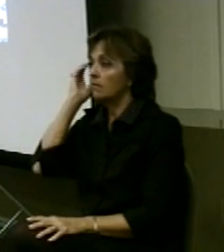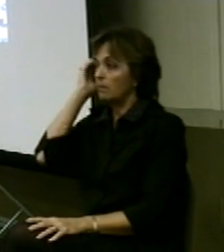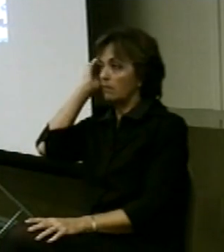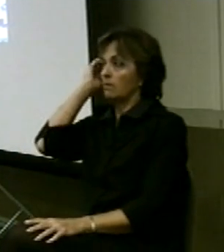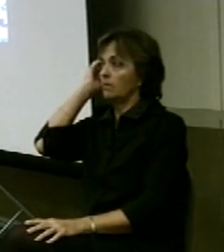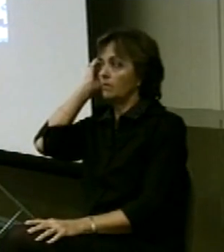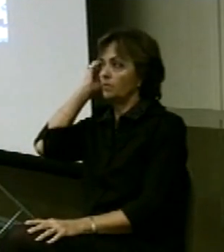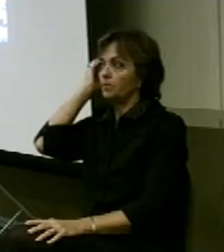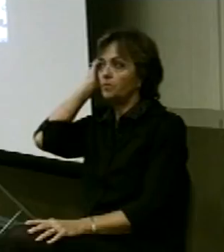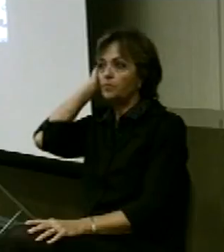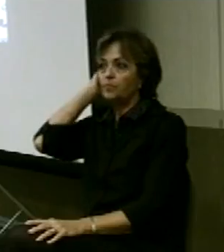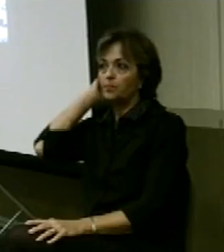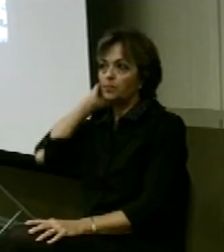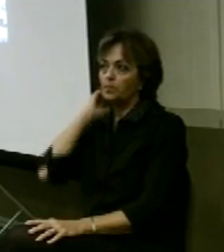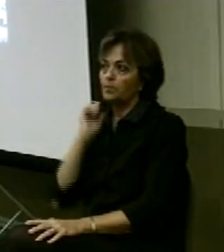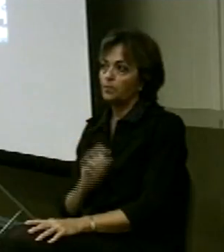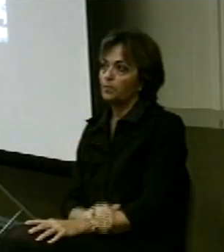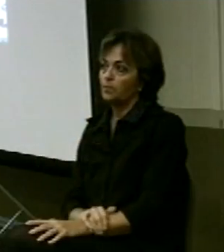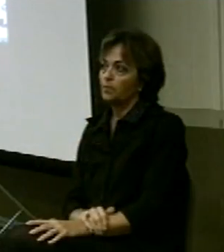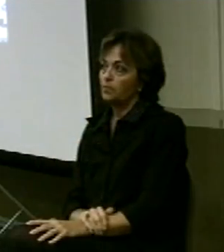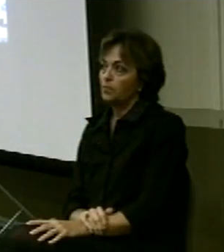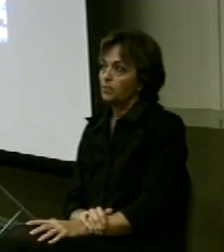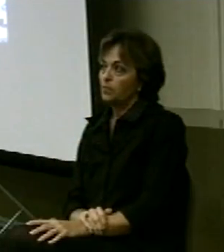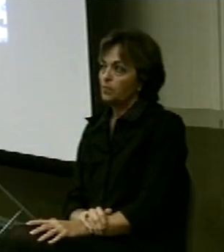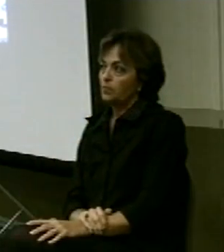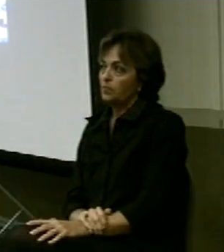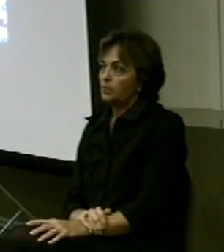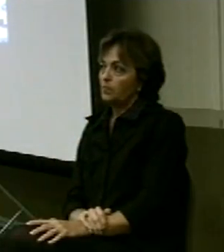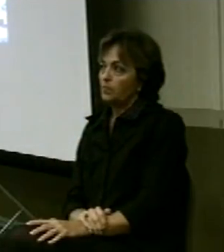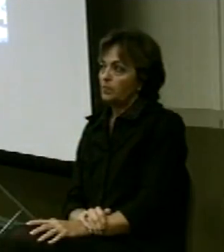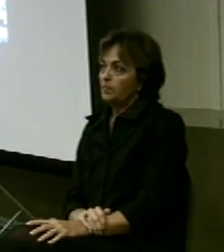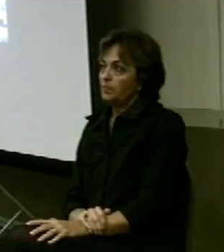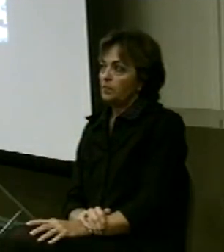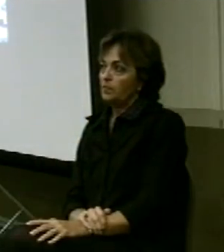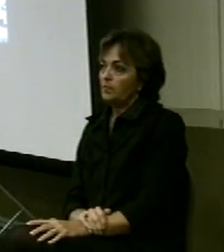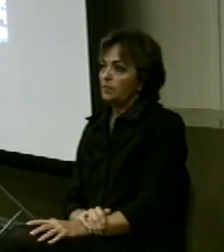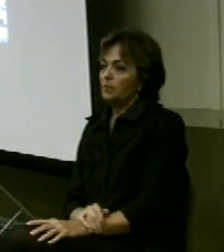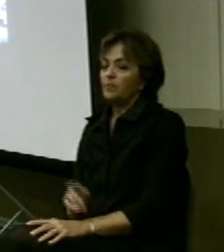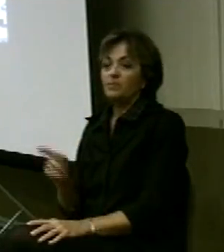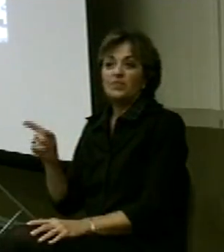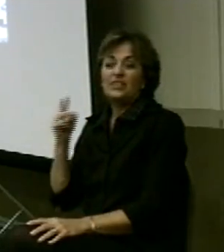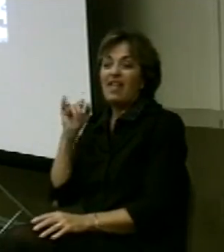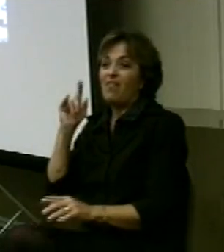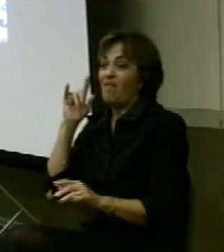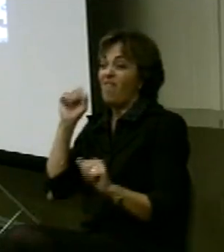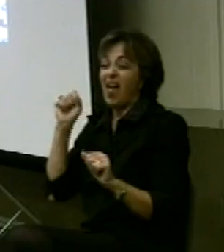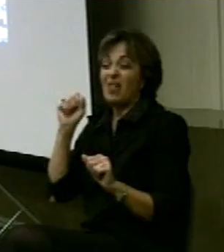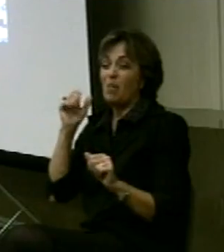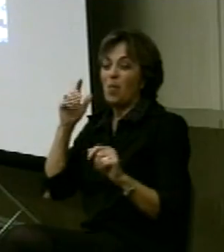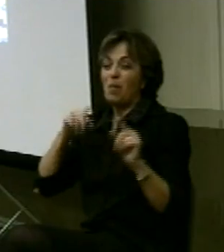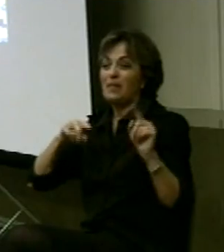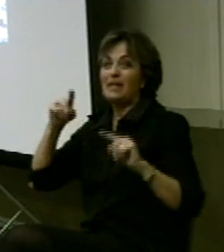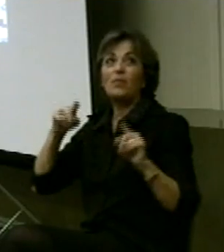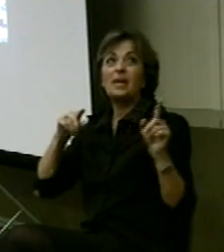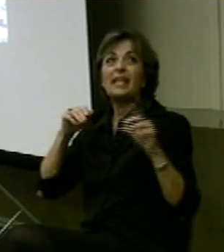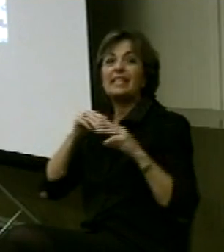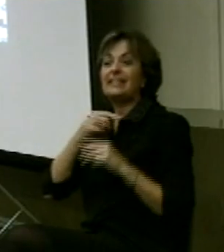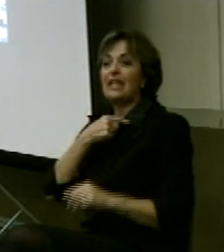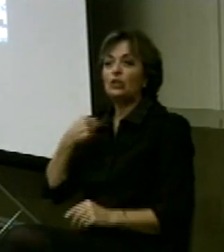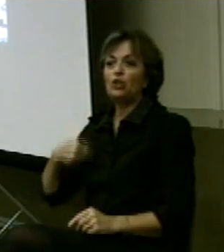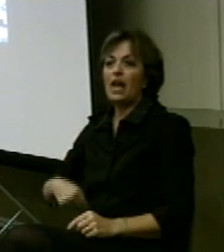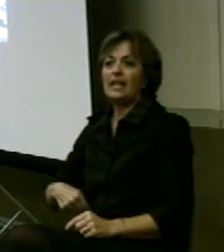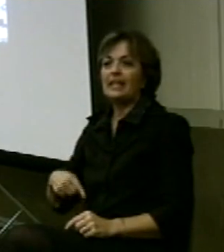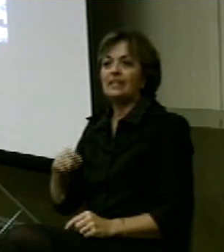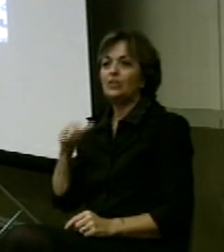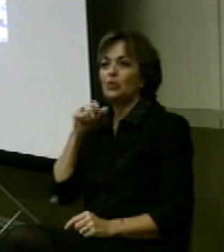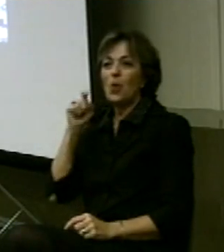Then is everybody going to be listening? Like the volume's going to be all different for everybody? Yeah, it's in Chinese, so you don't need